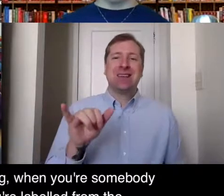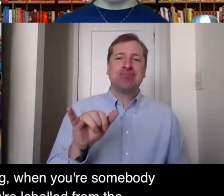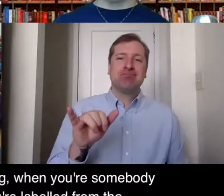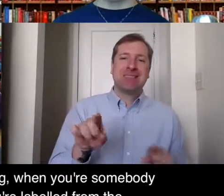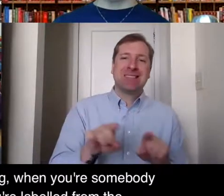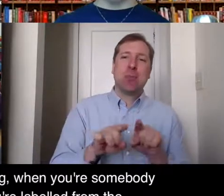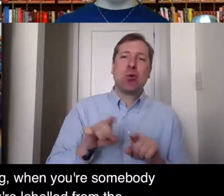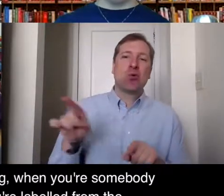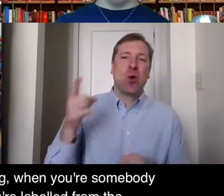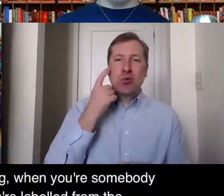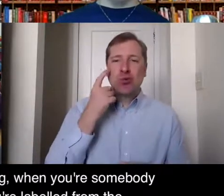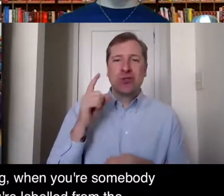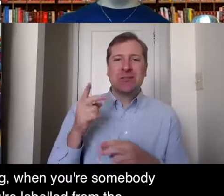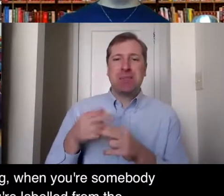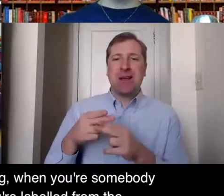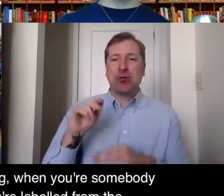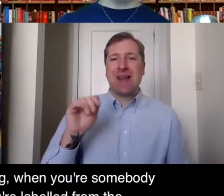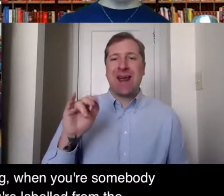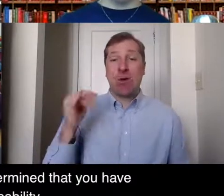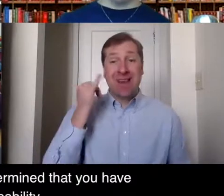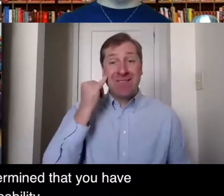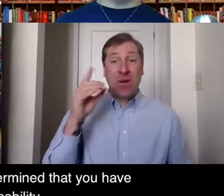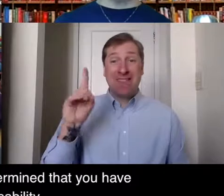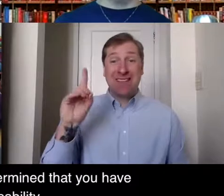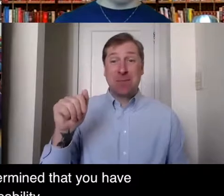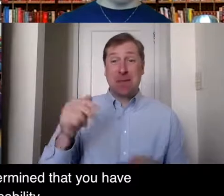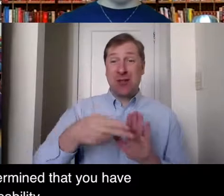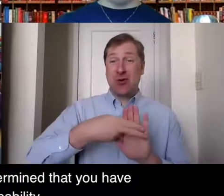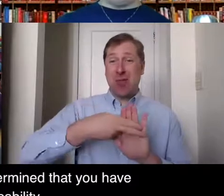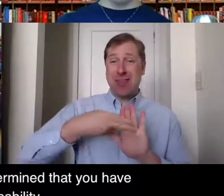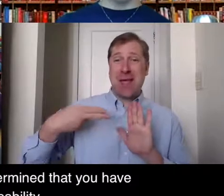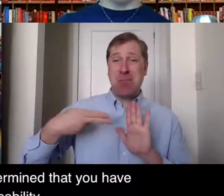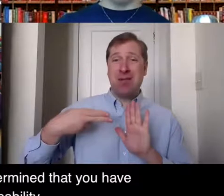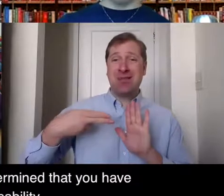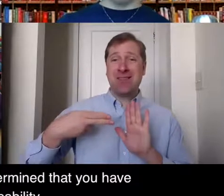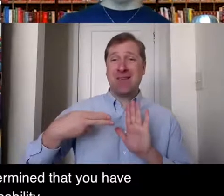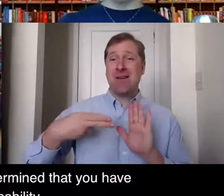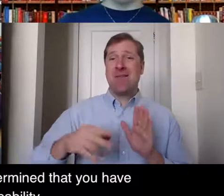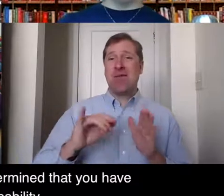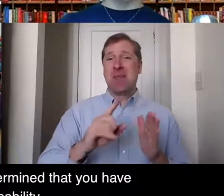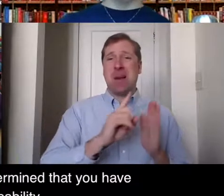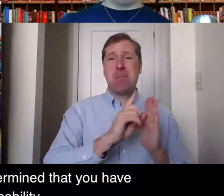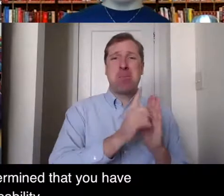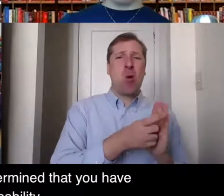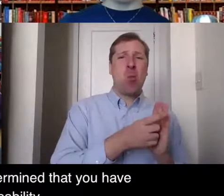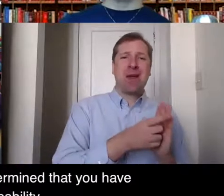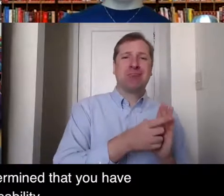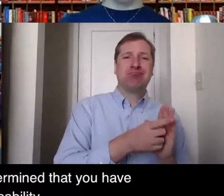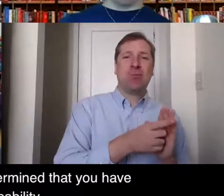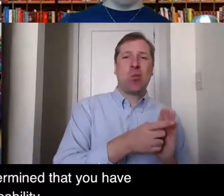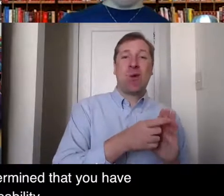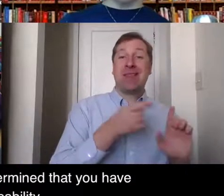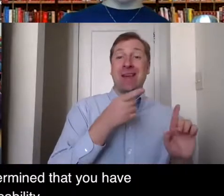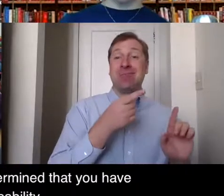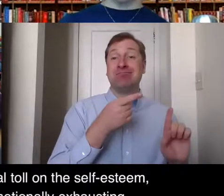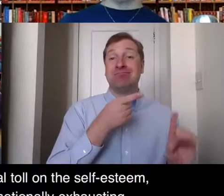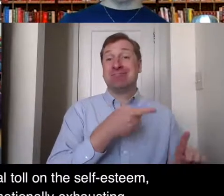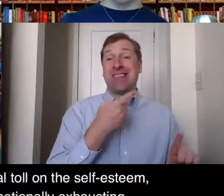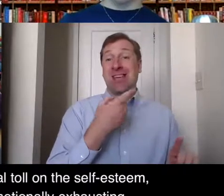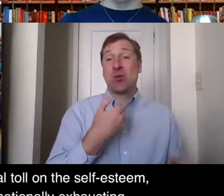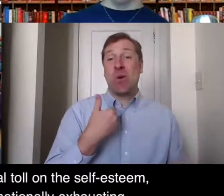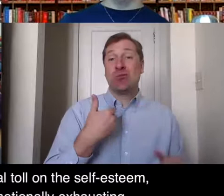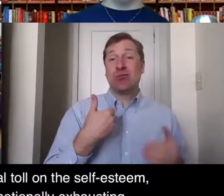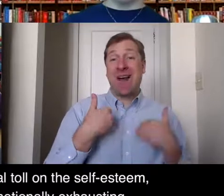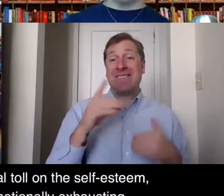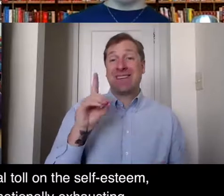When you're somebody with a disability, you're labeled from the moment that you have, that it is determined that you have that disability. And that does take